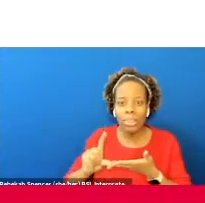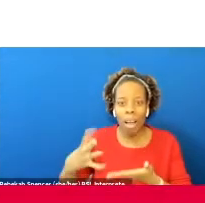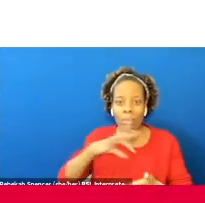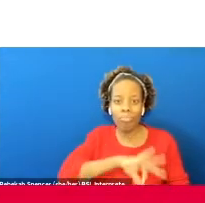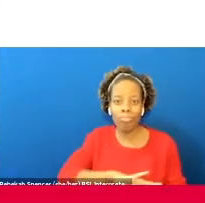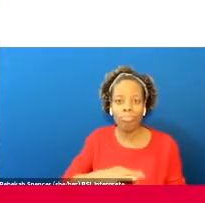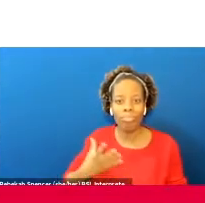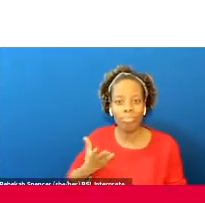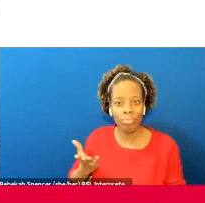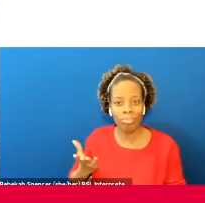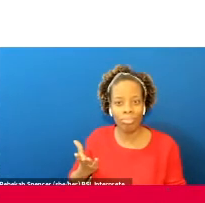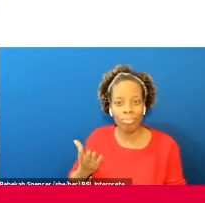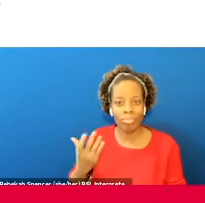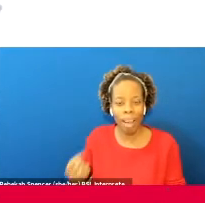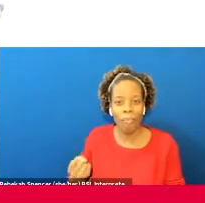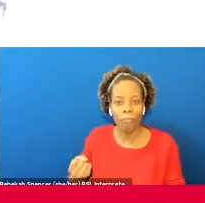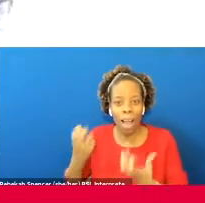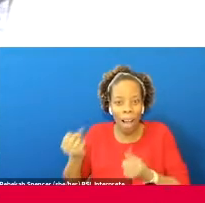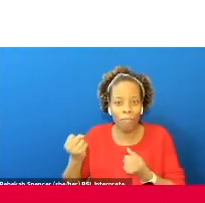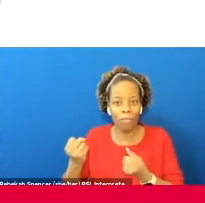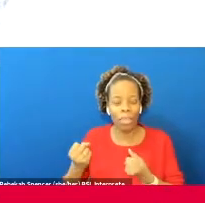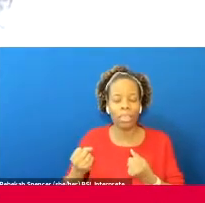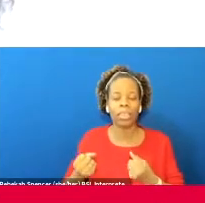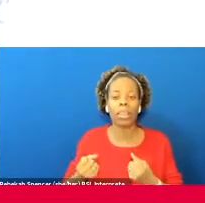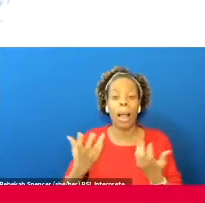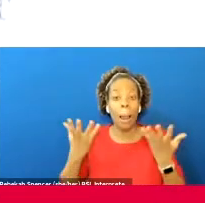massive access to funds. And especially now, you